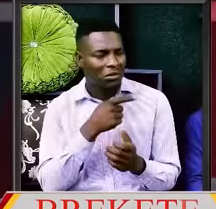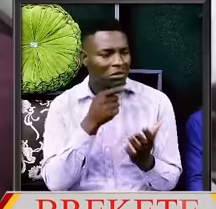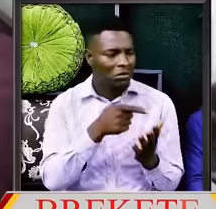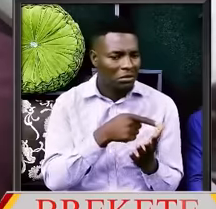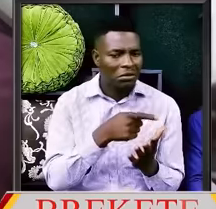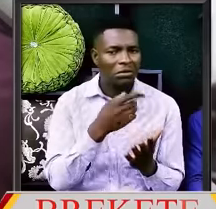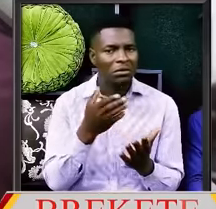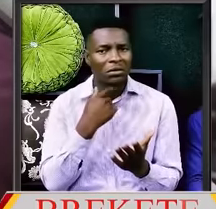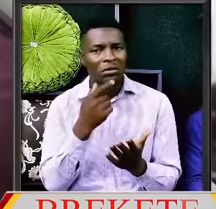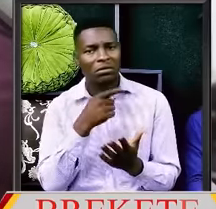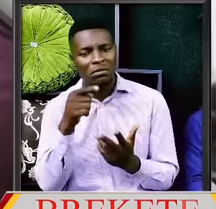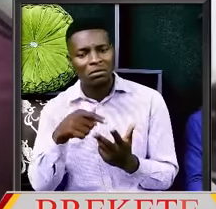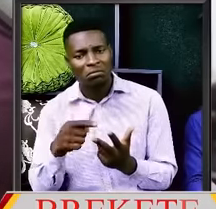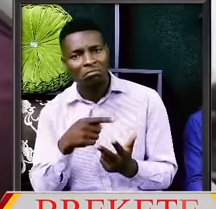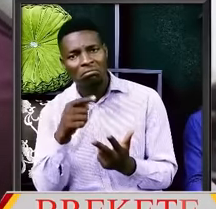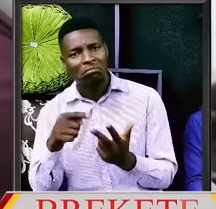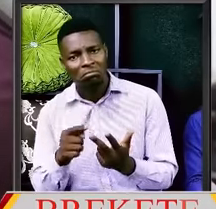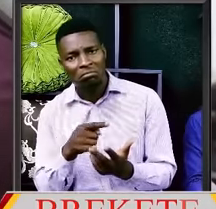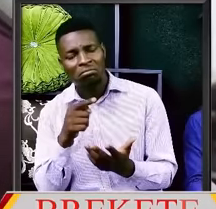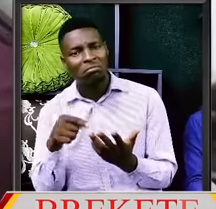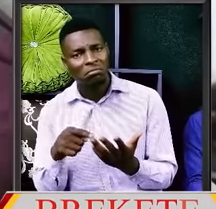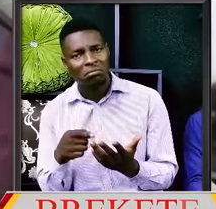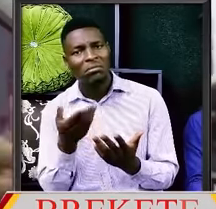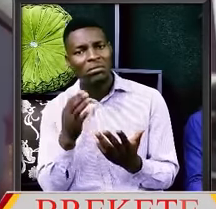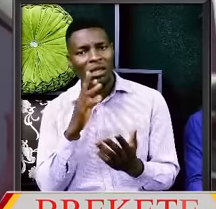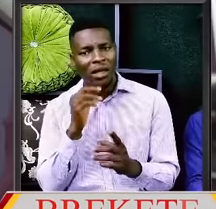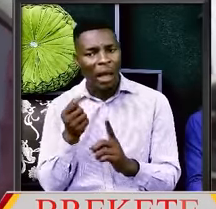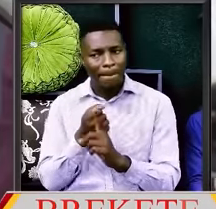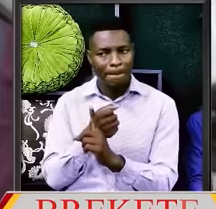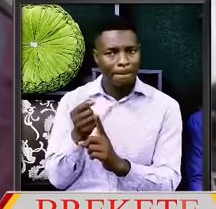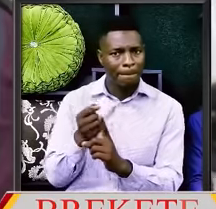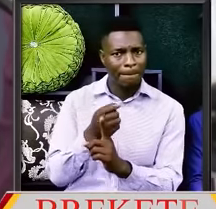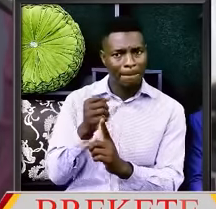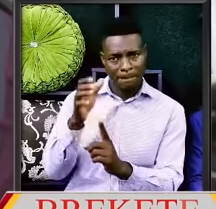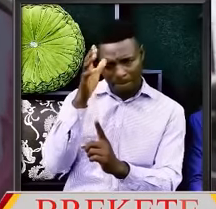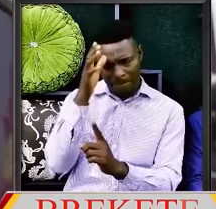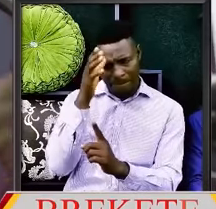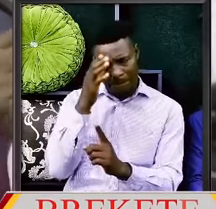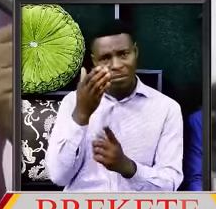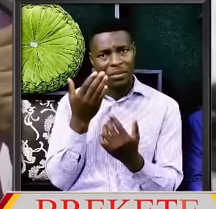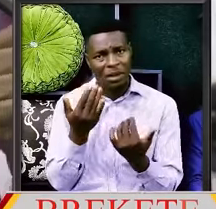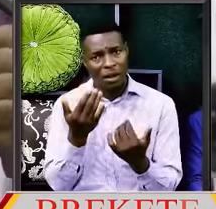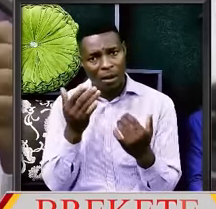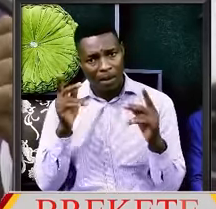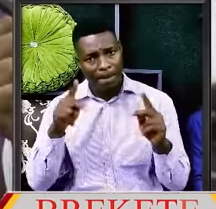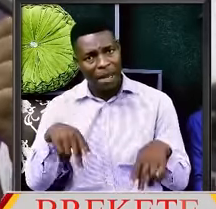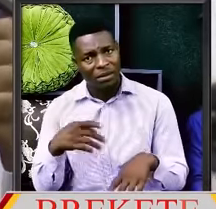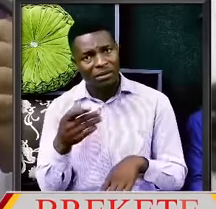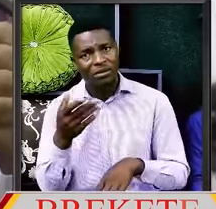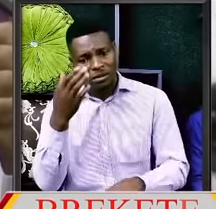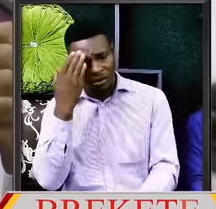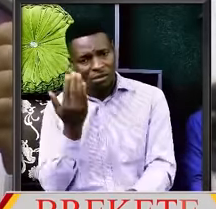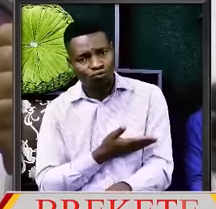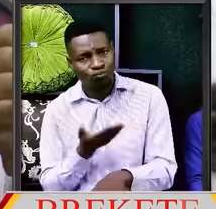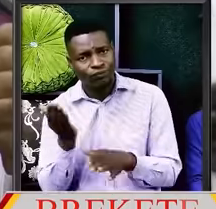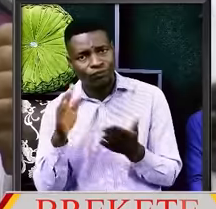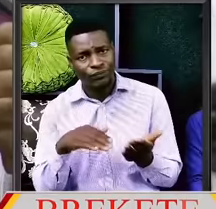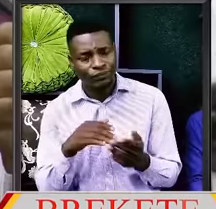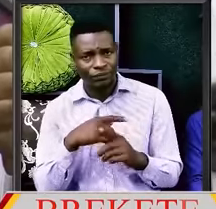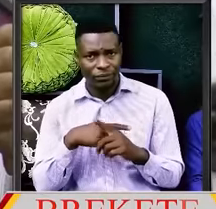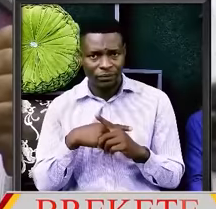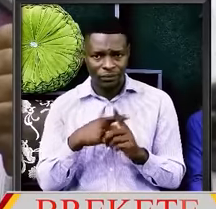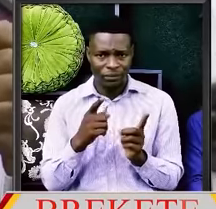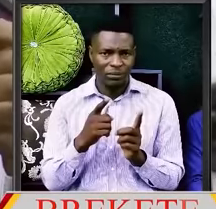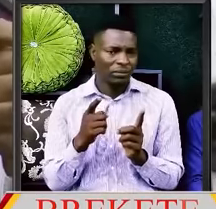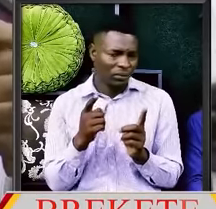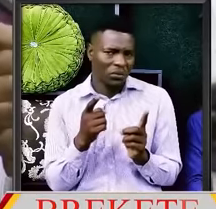bully the man. How person picking go die? Now go write petition against the father. When I want me the man see money, he has for DNA,